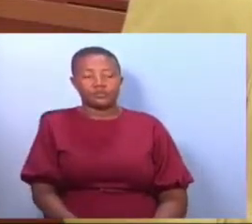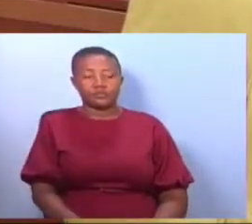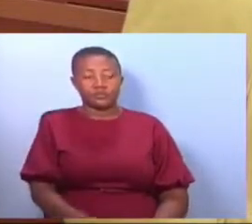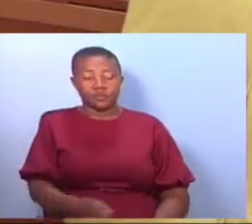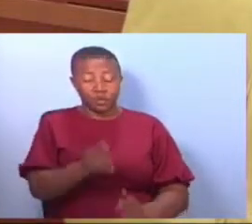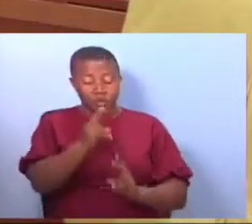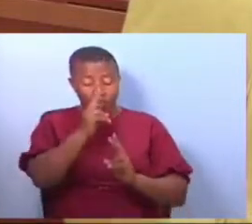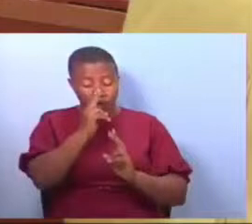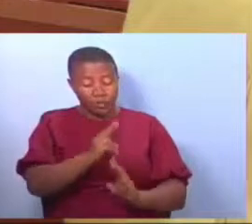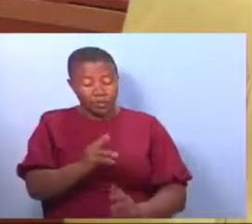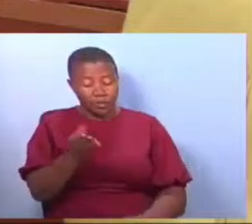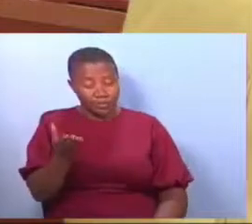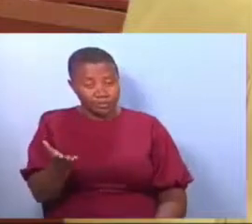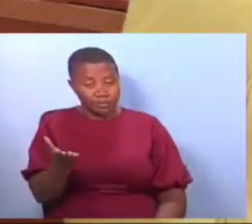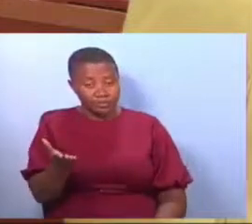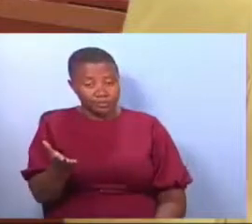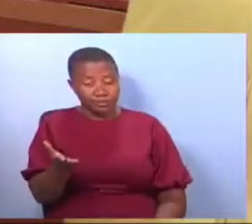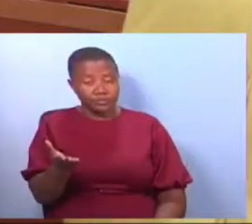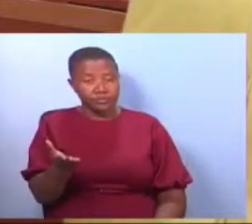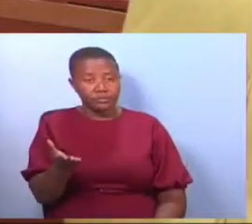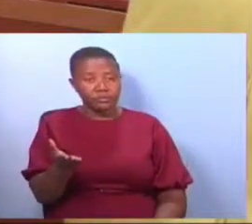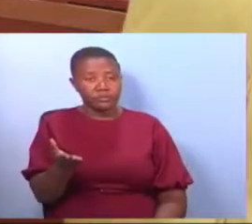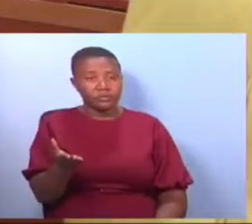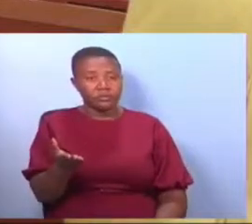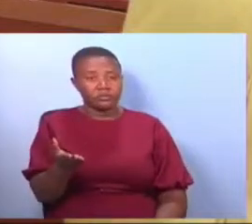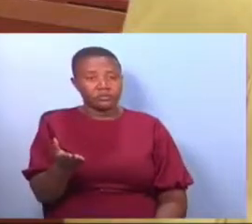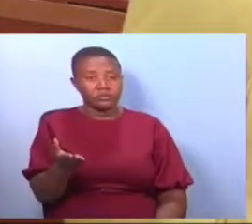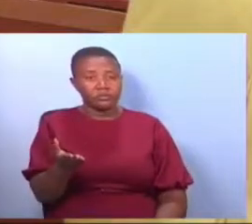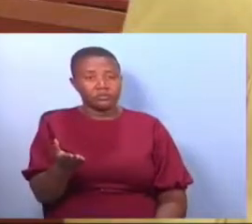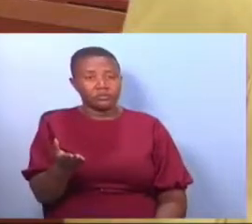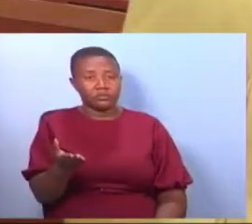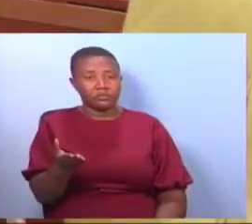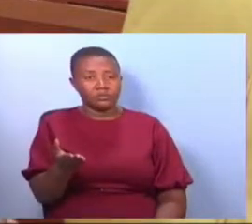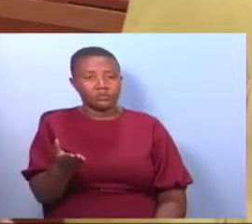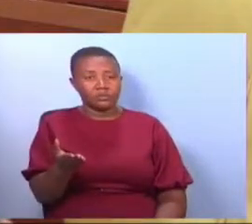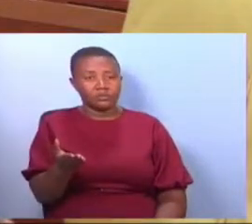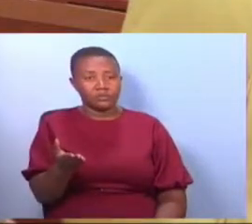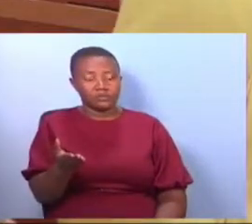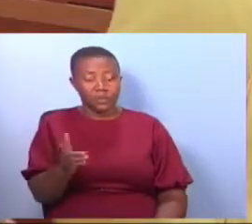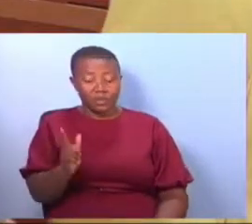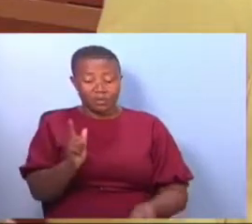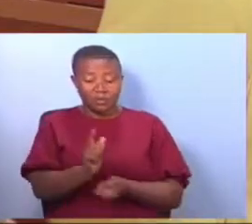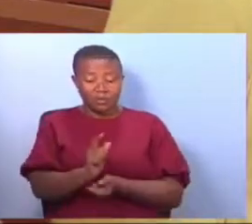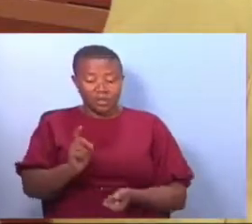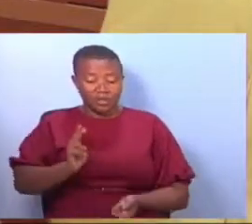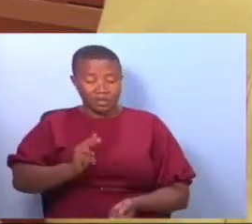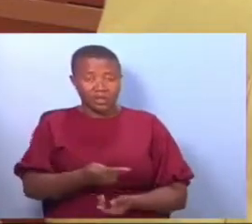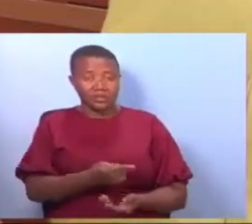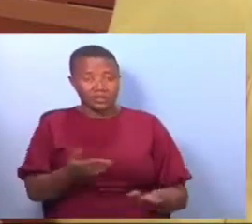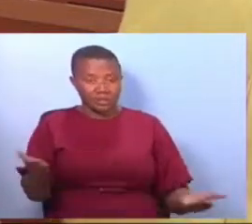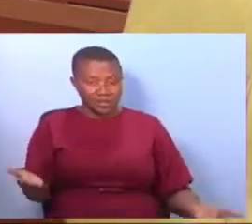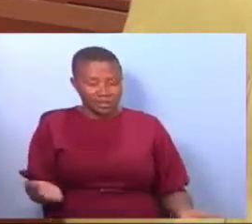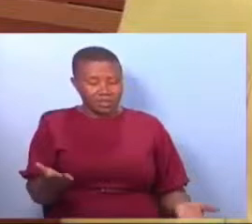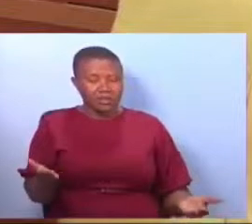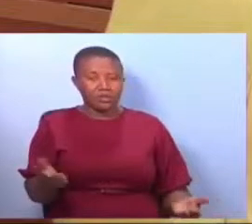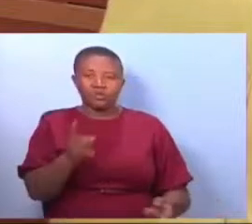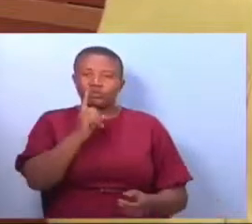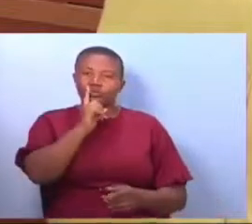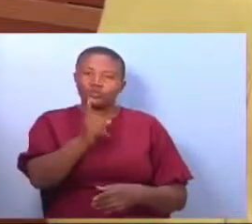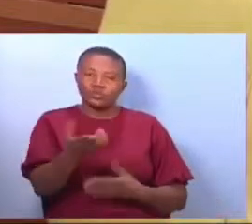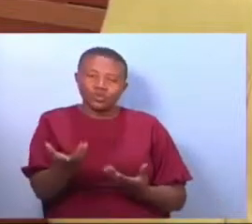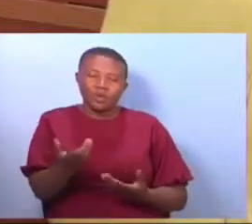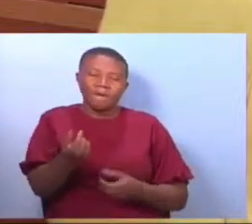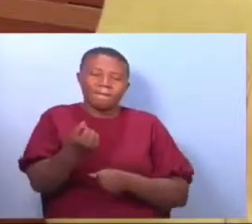Honorable Dr. Emmanuel Mafo, he met us in this House, and he has created